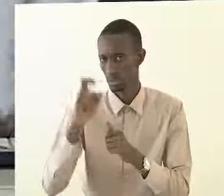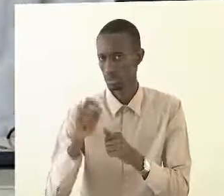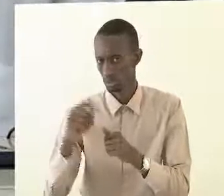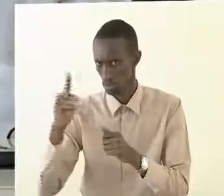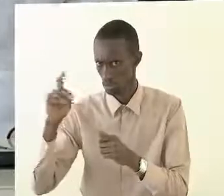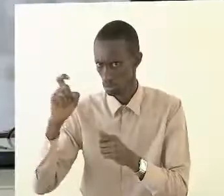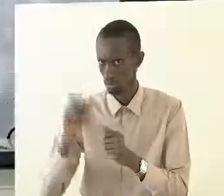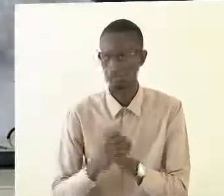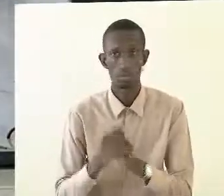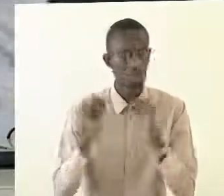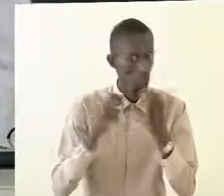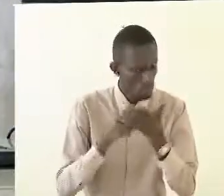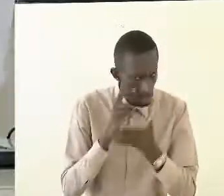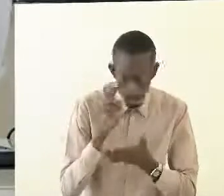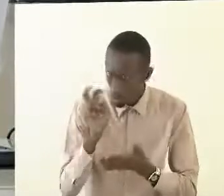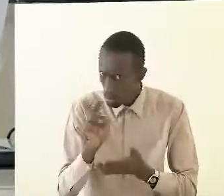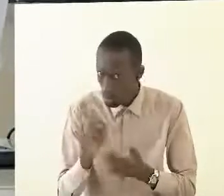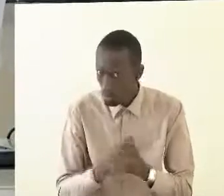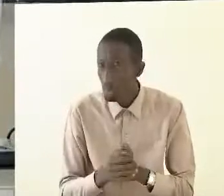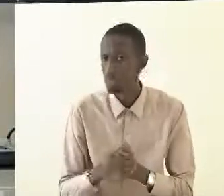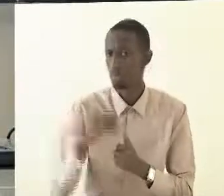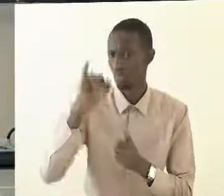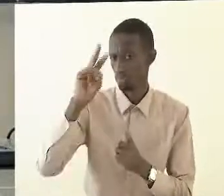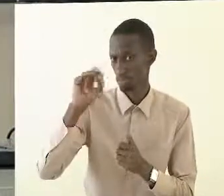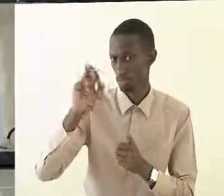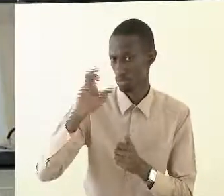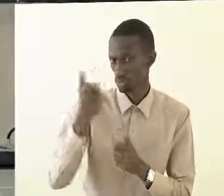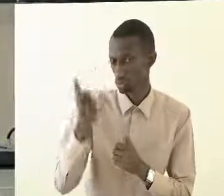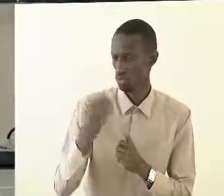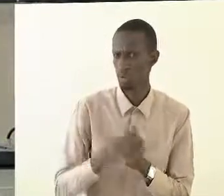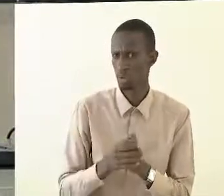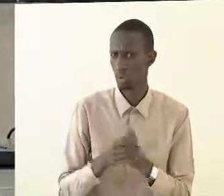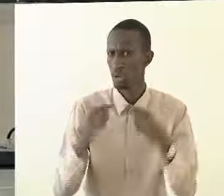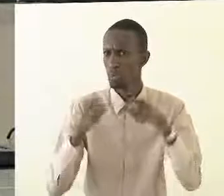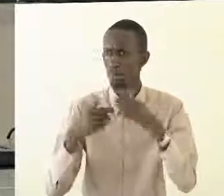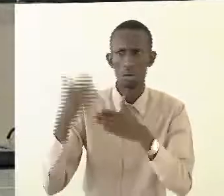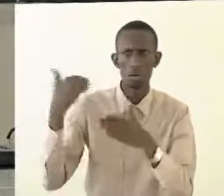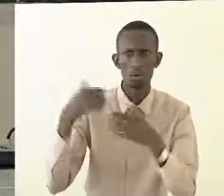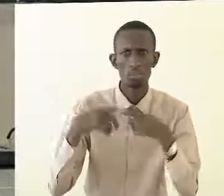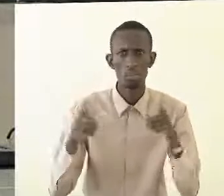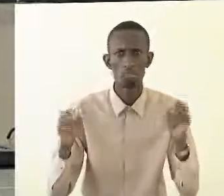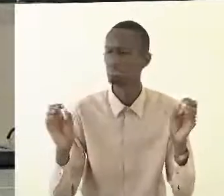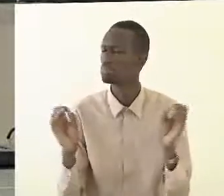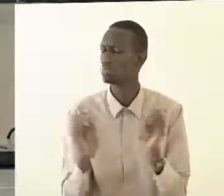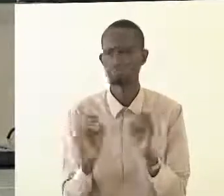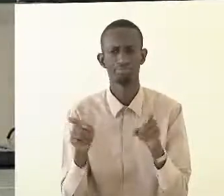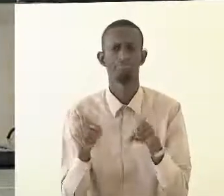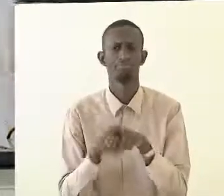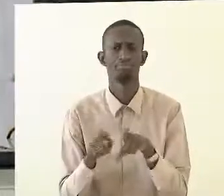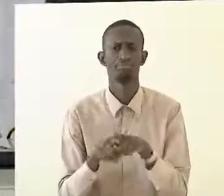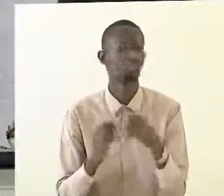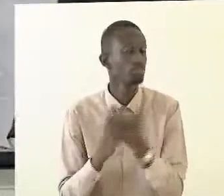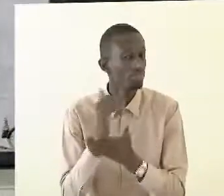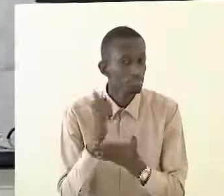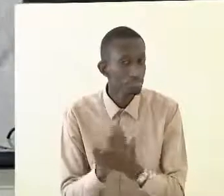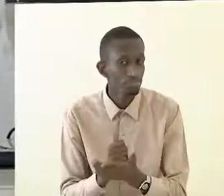you observe, this integral is not different from the previous, isn't it?